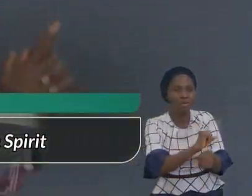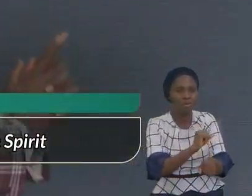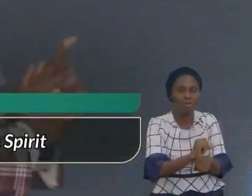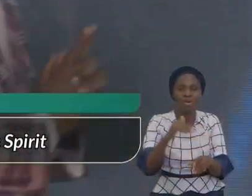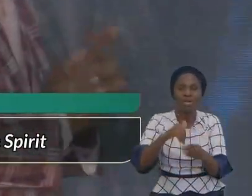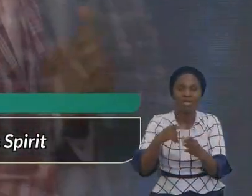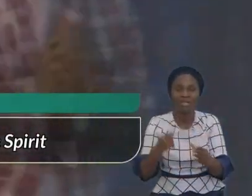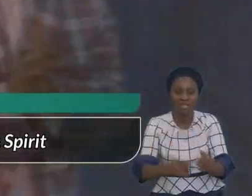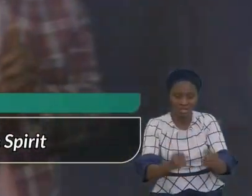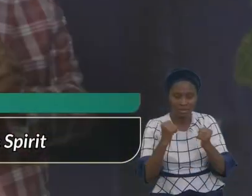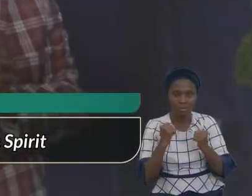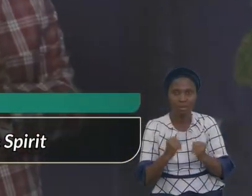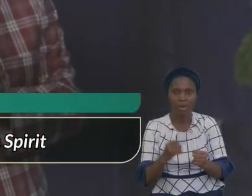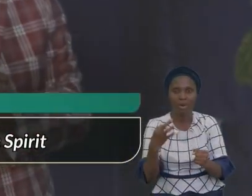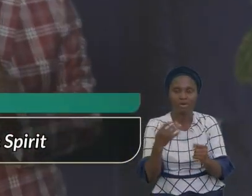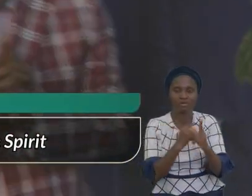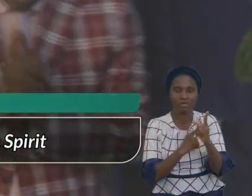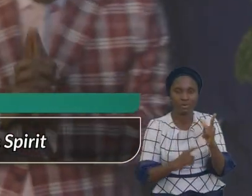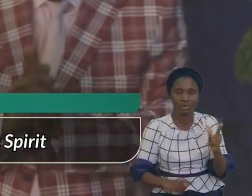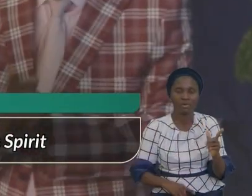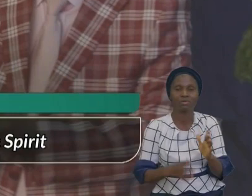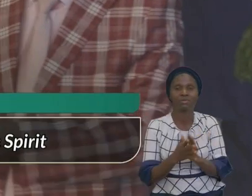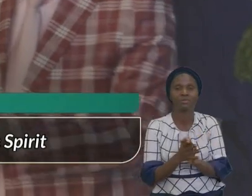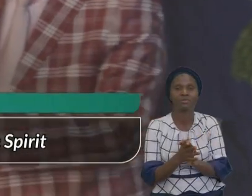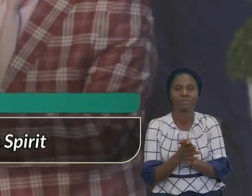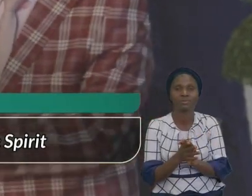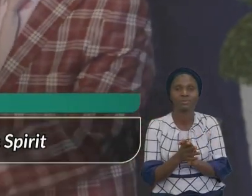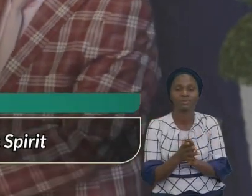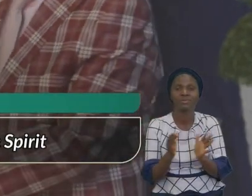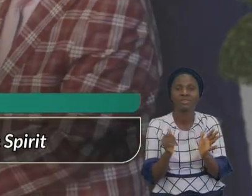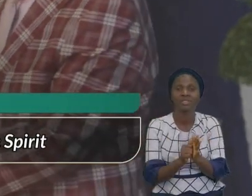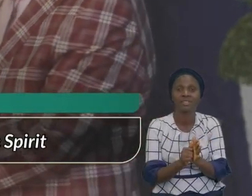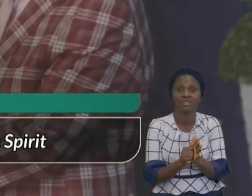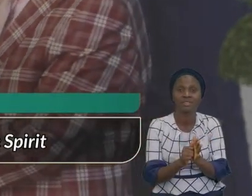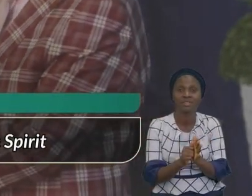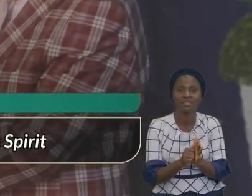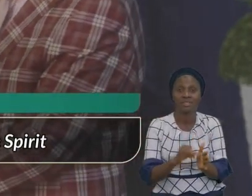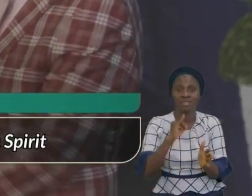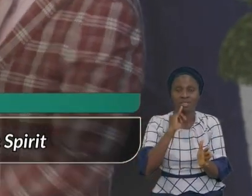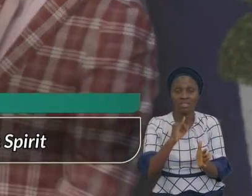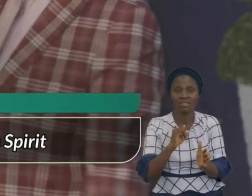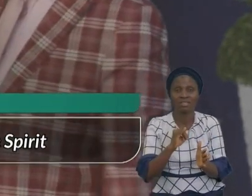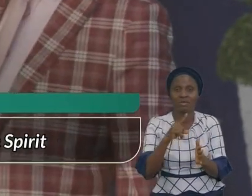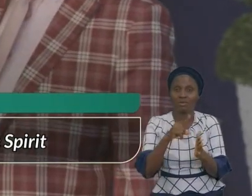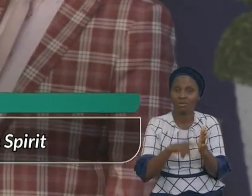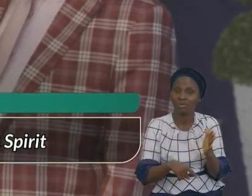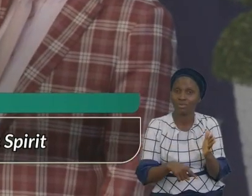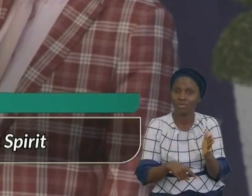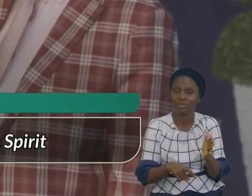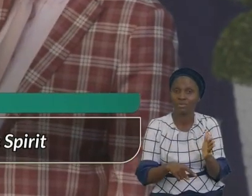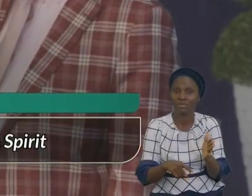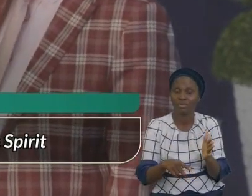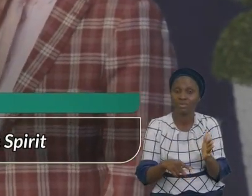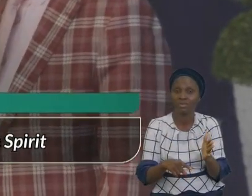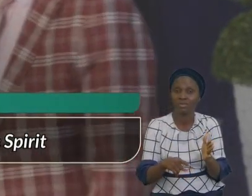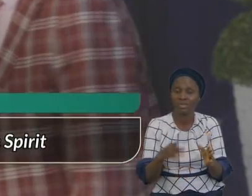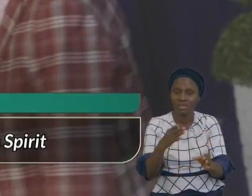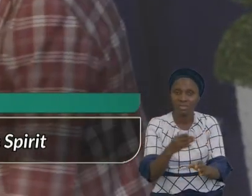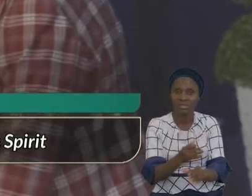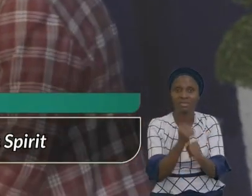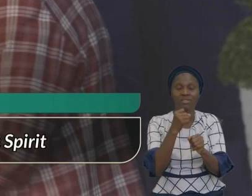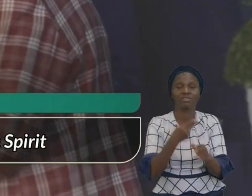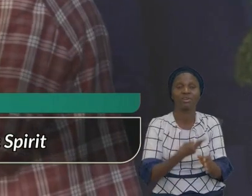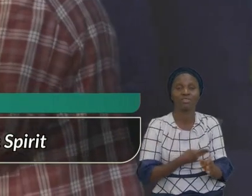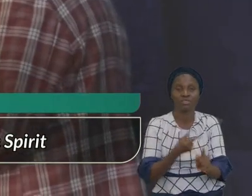That is what takes us from where we are to where he has planned where we'll